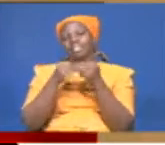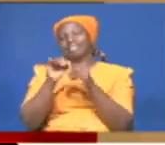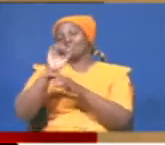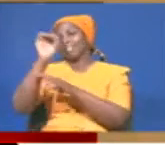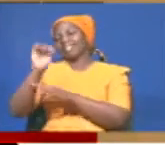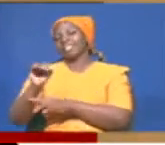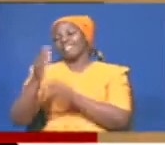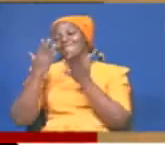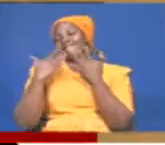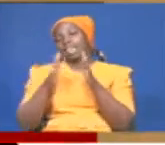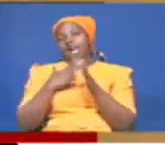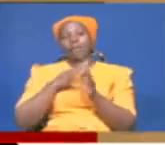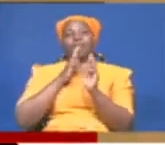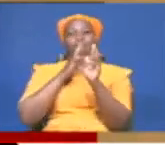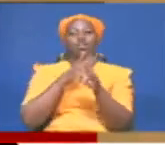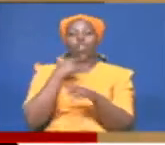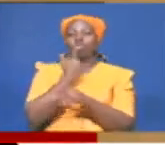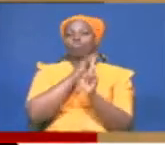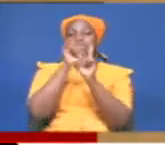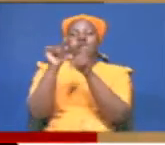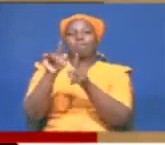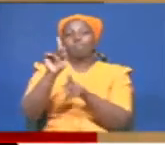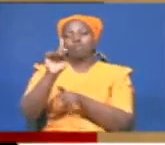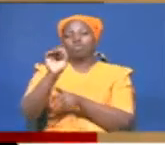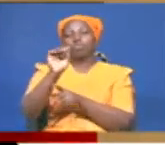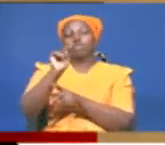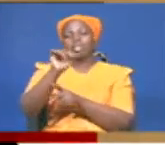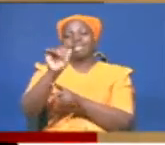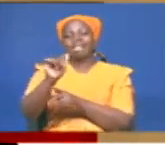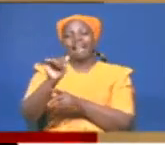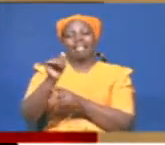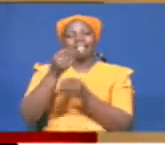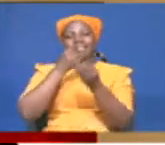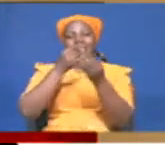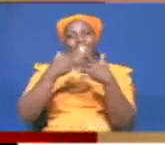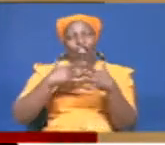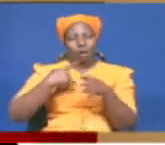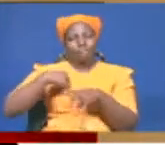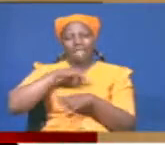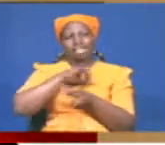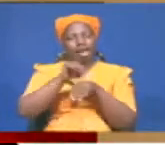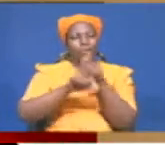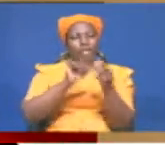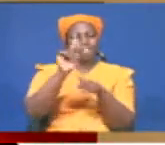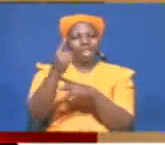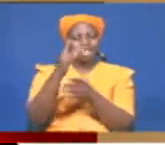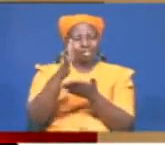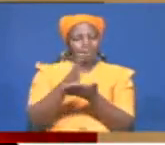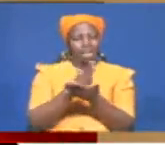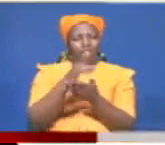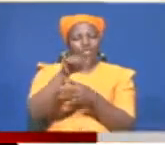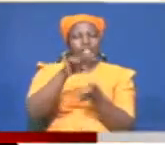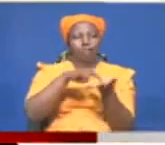Hibaq Said, who was at Konza City, now updates us on the first phase of the project.